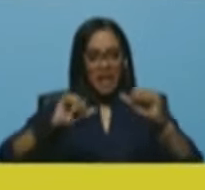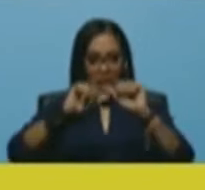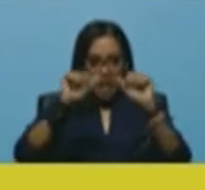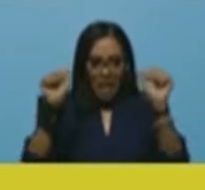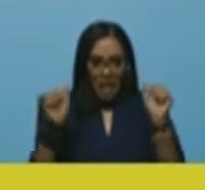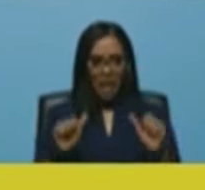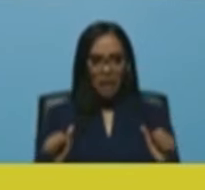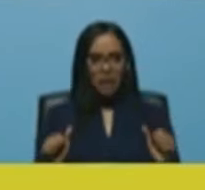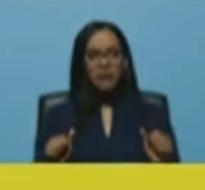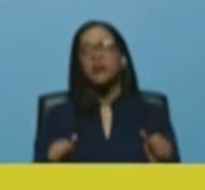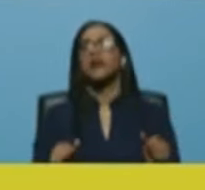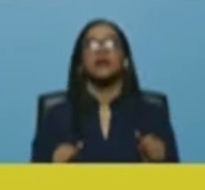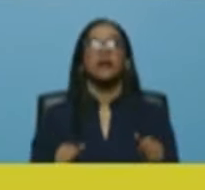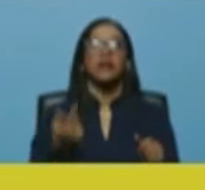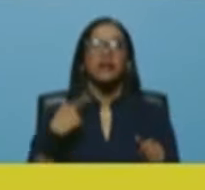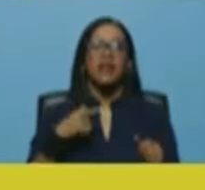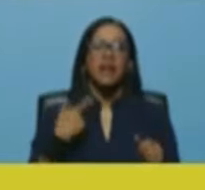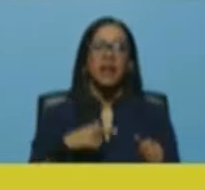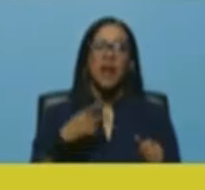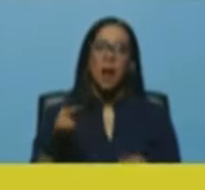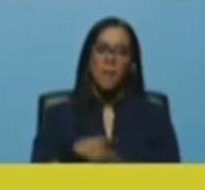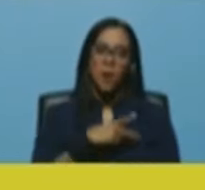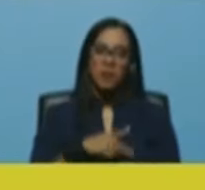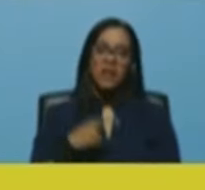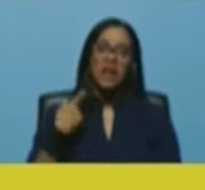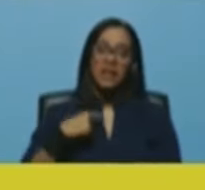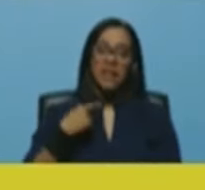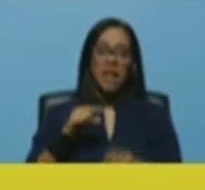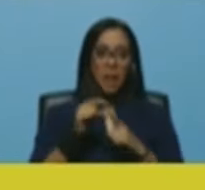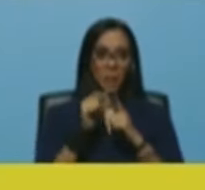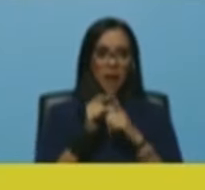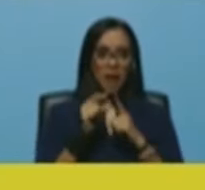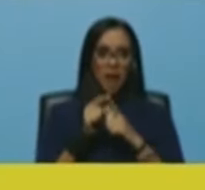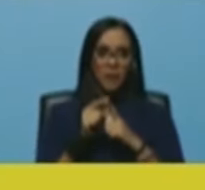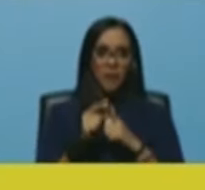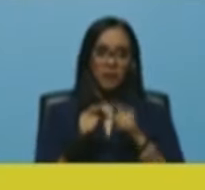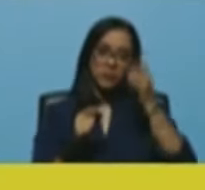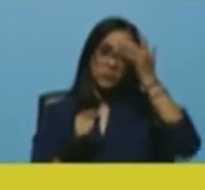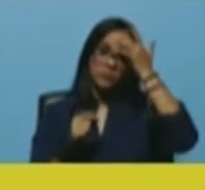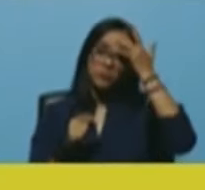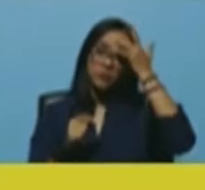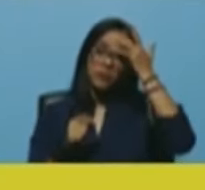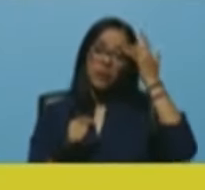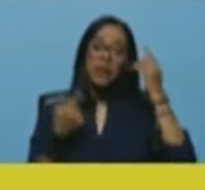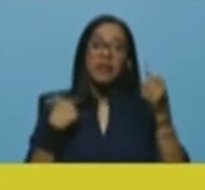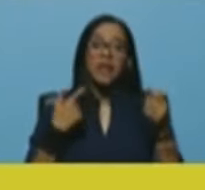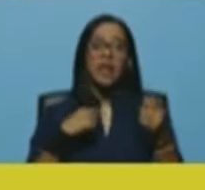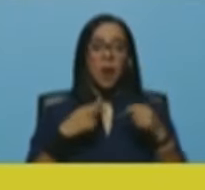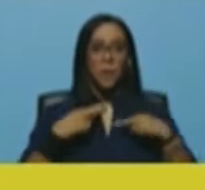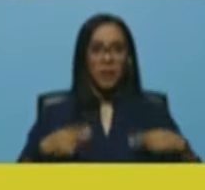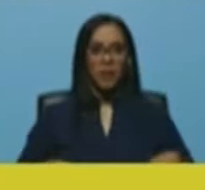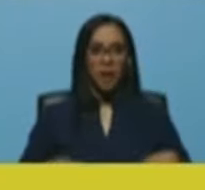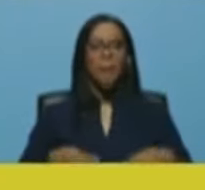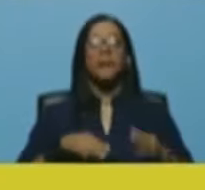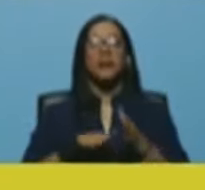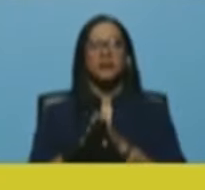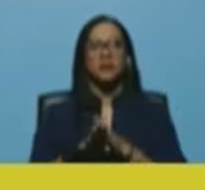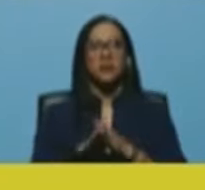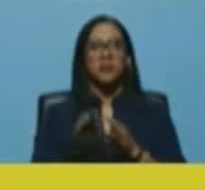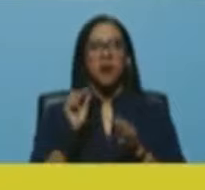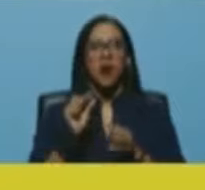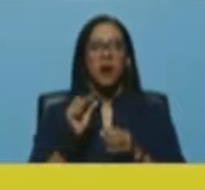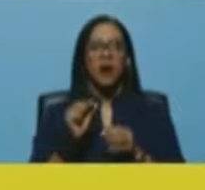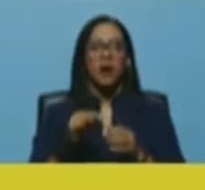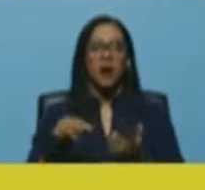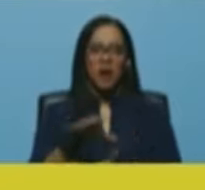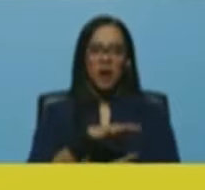understand is the power of plastic arts, the power of poetry, of words, of humanity, to transcend